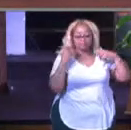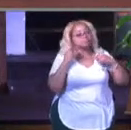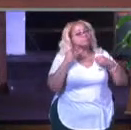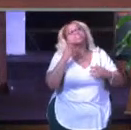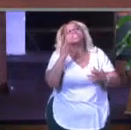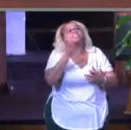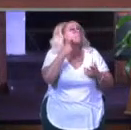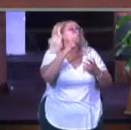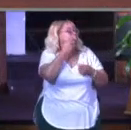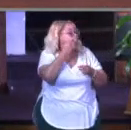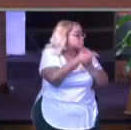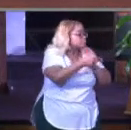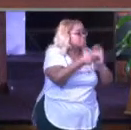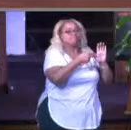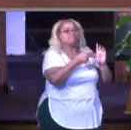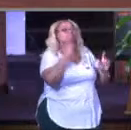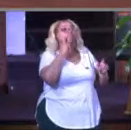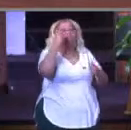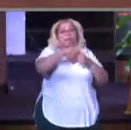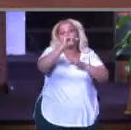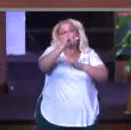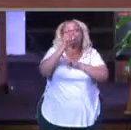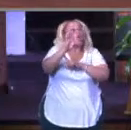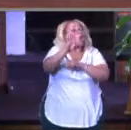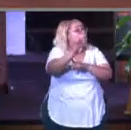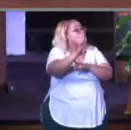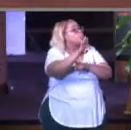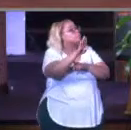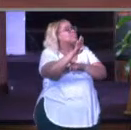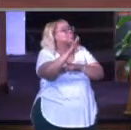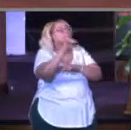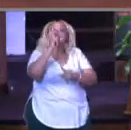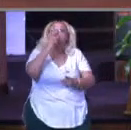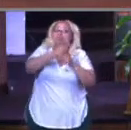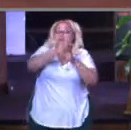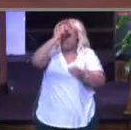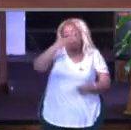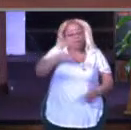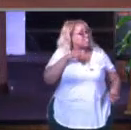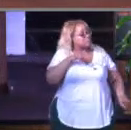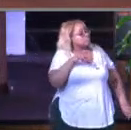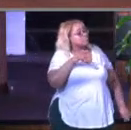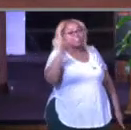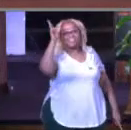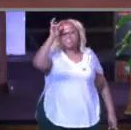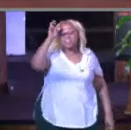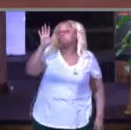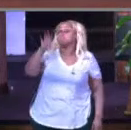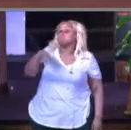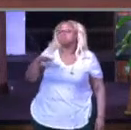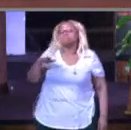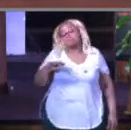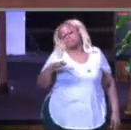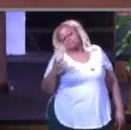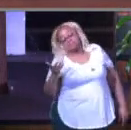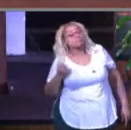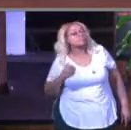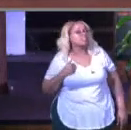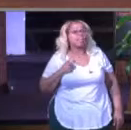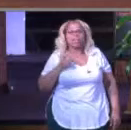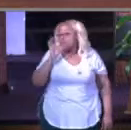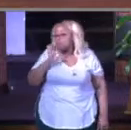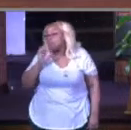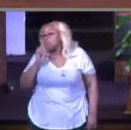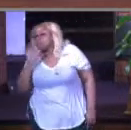See, there's something about the seal. See, y'all remember Job. Job was an upright and righteous man. And the devil said,